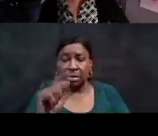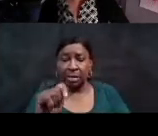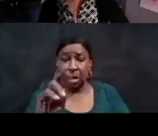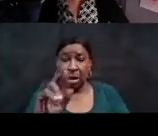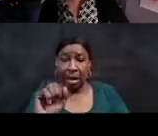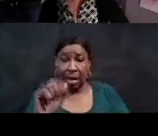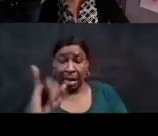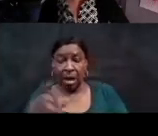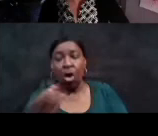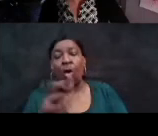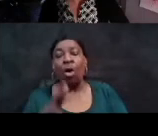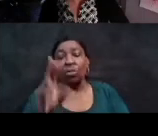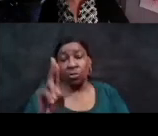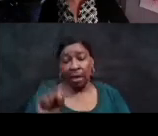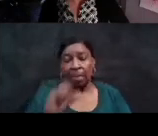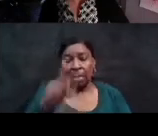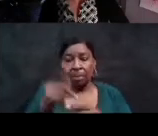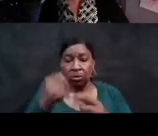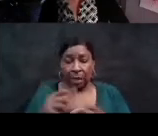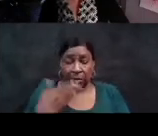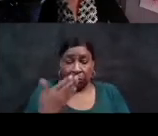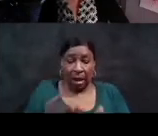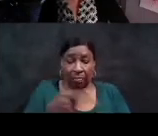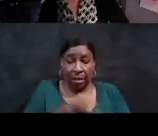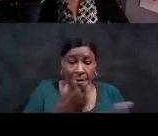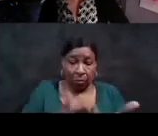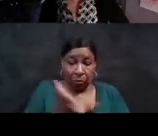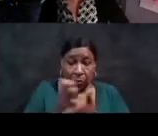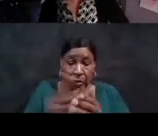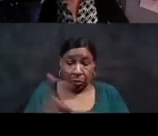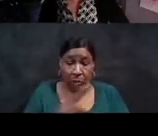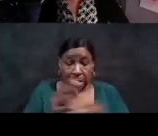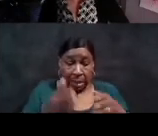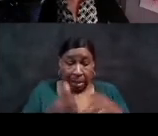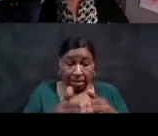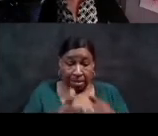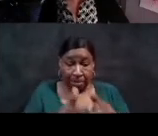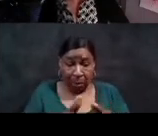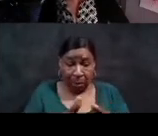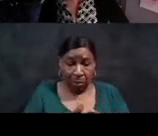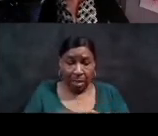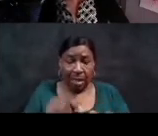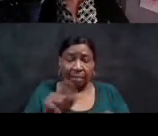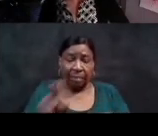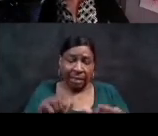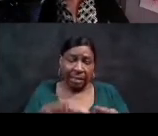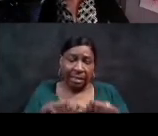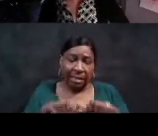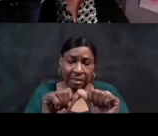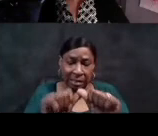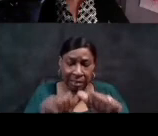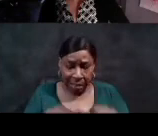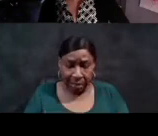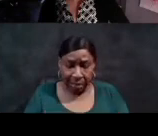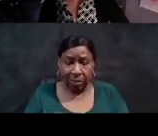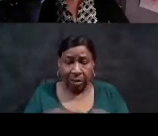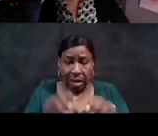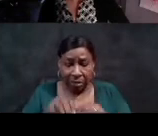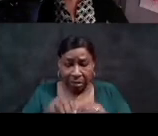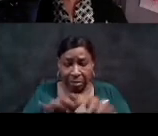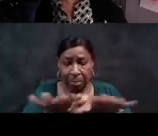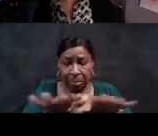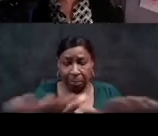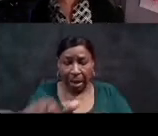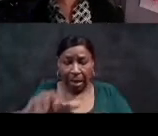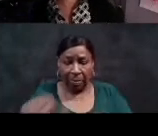that people are trying to reach by boat increasingly invest in spreading this enforcement across the region,